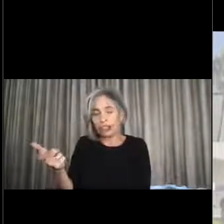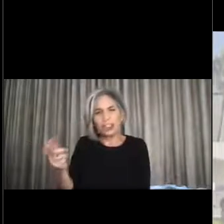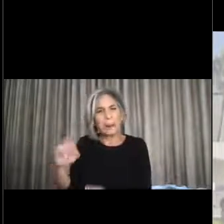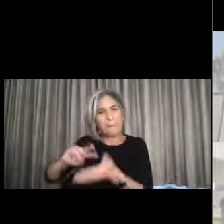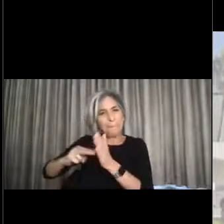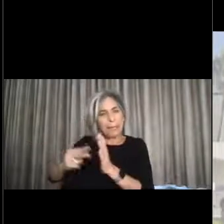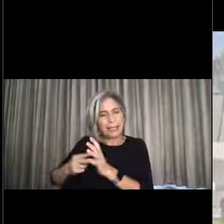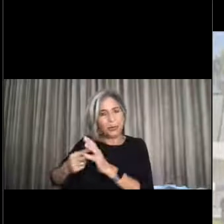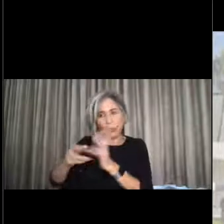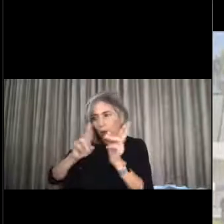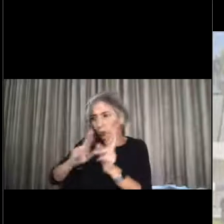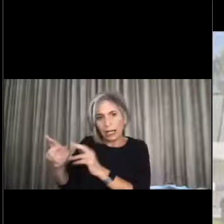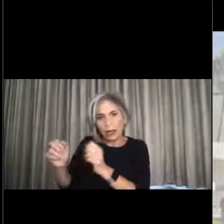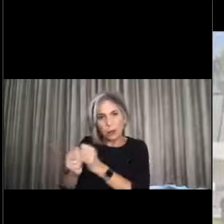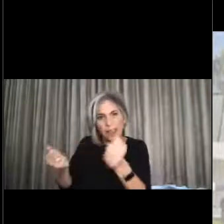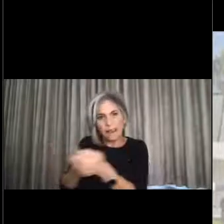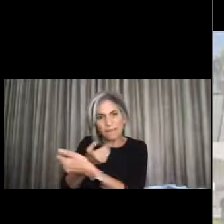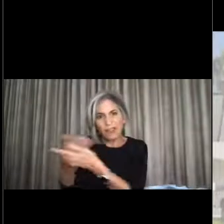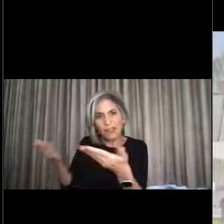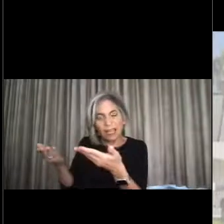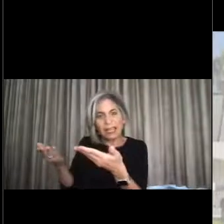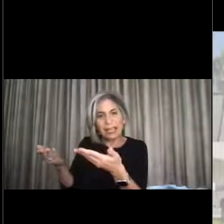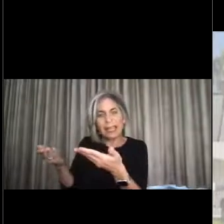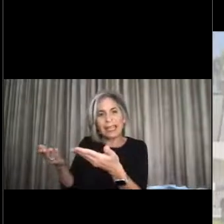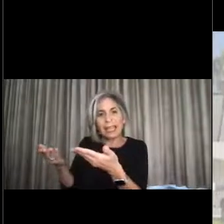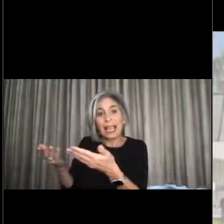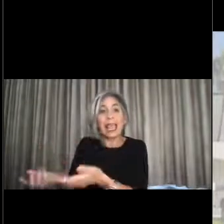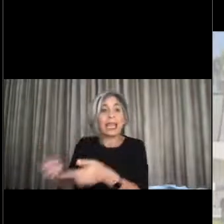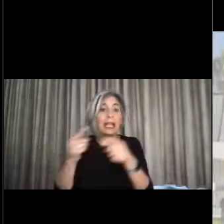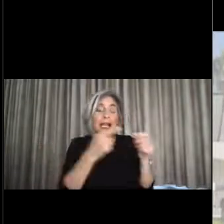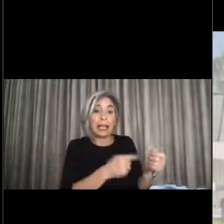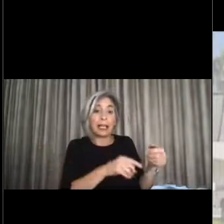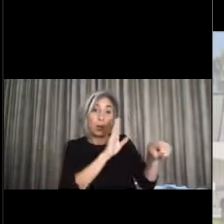A warning means the oven just buzzed and there's cake.